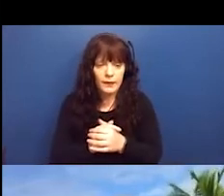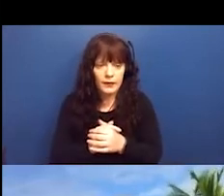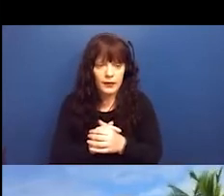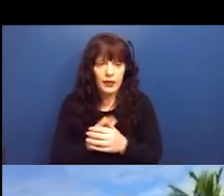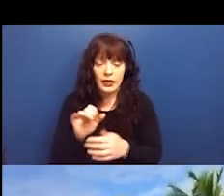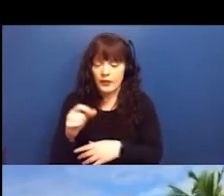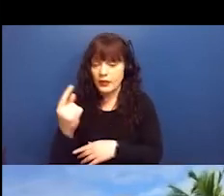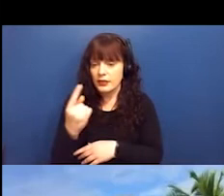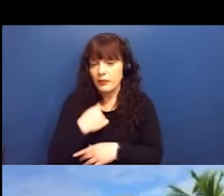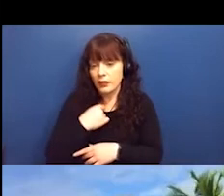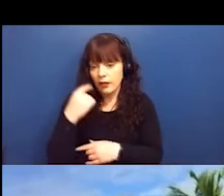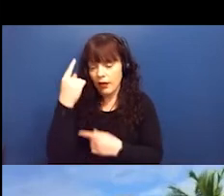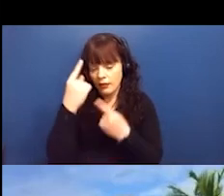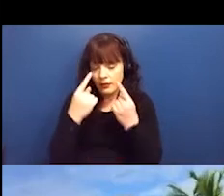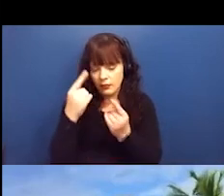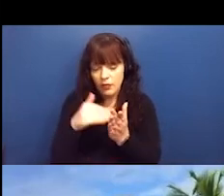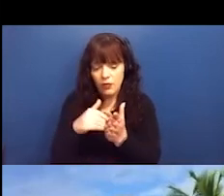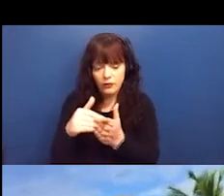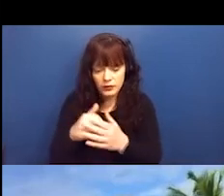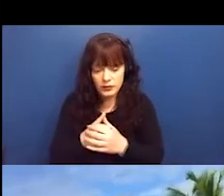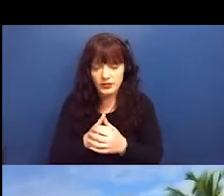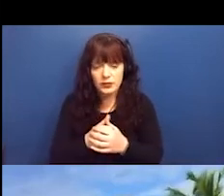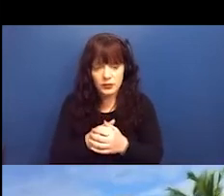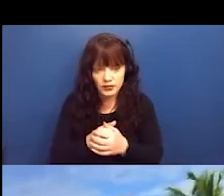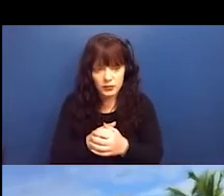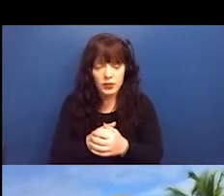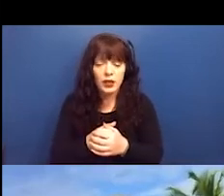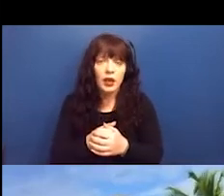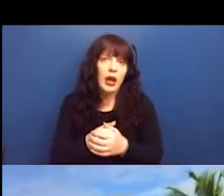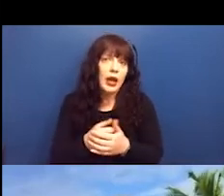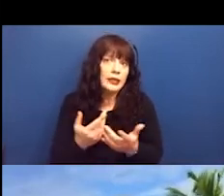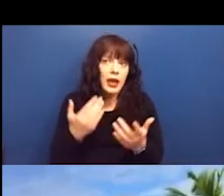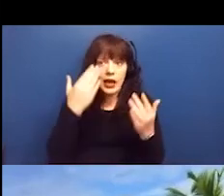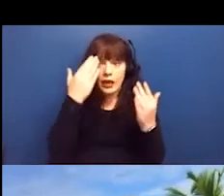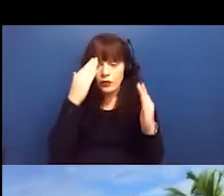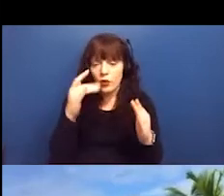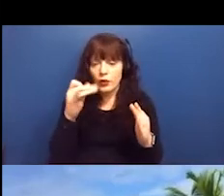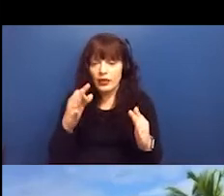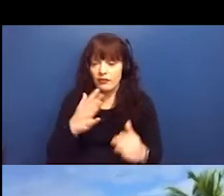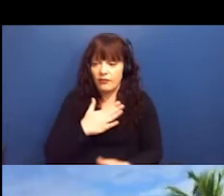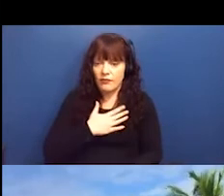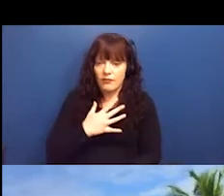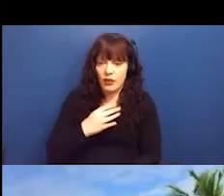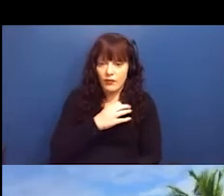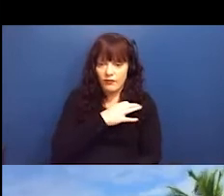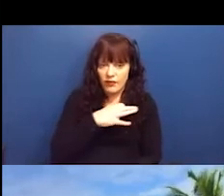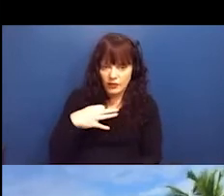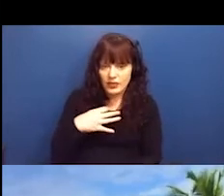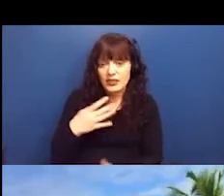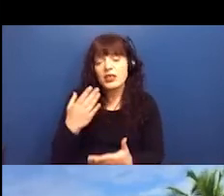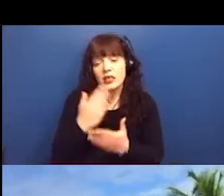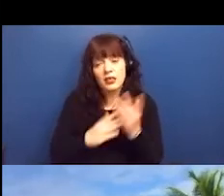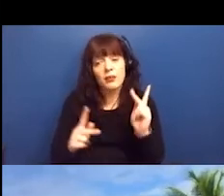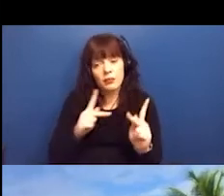think about when I do know that within my own faculty at the moment there are people who are burnt